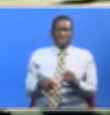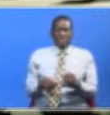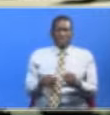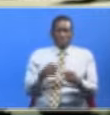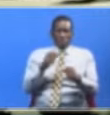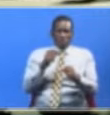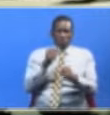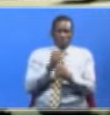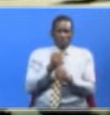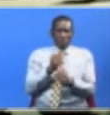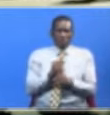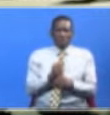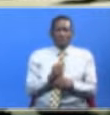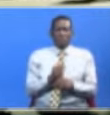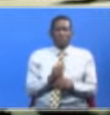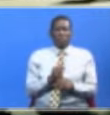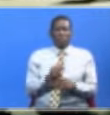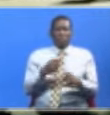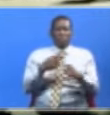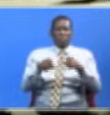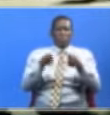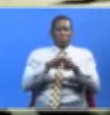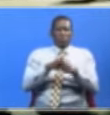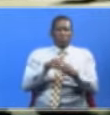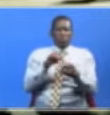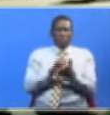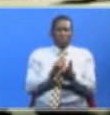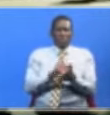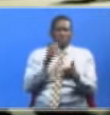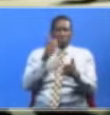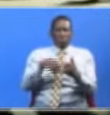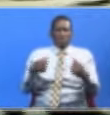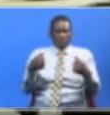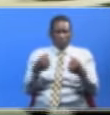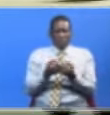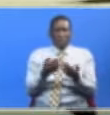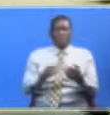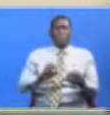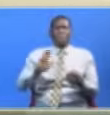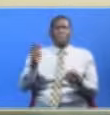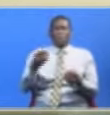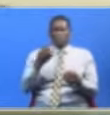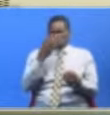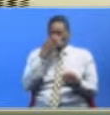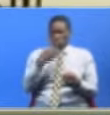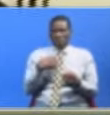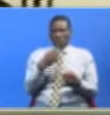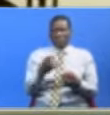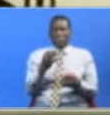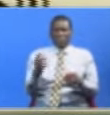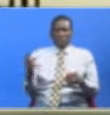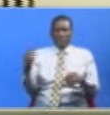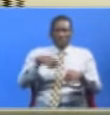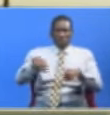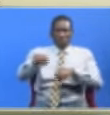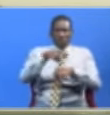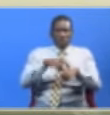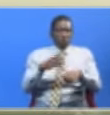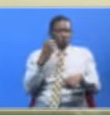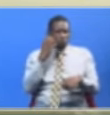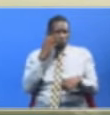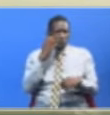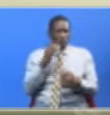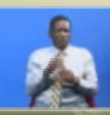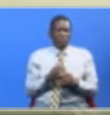function. But of course, that is what has happened. The president saying that in the 3 days of national mourning,